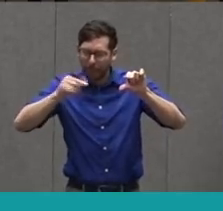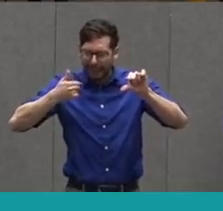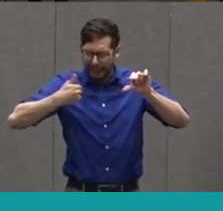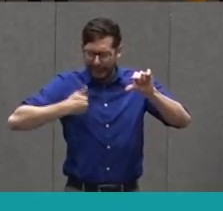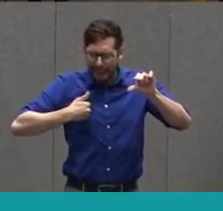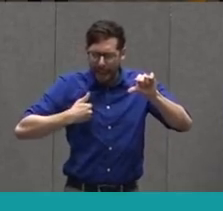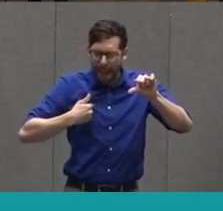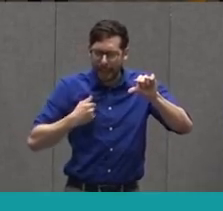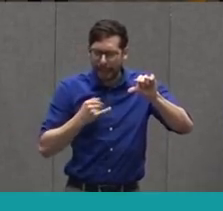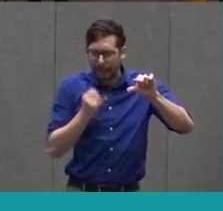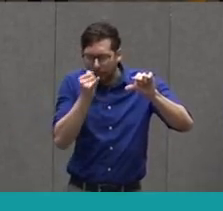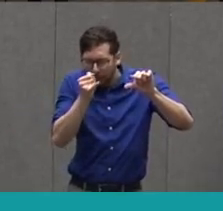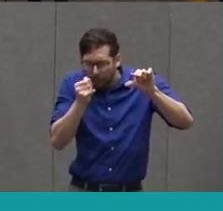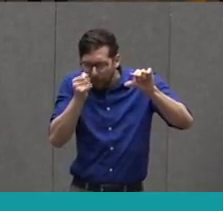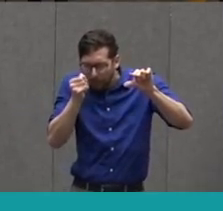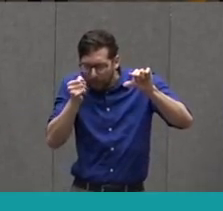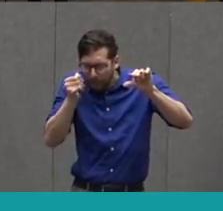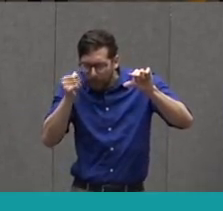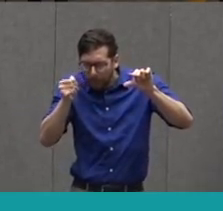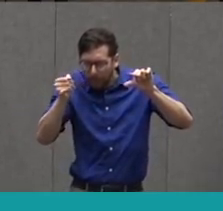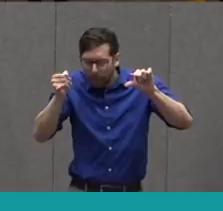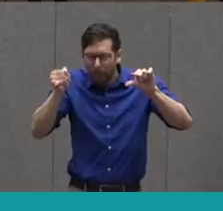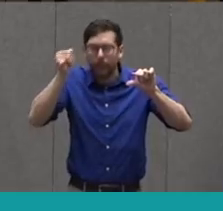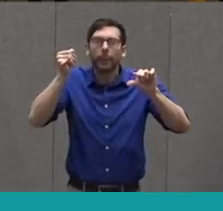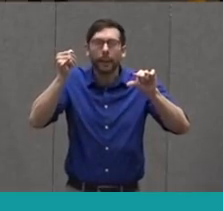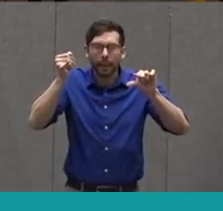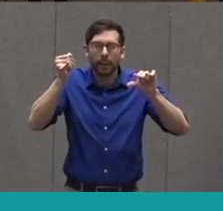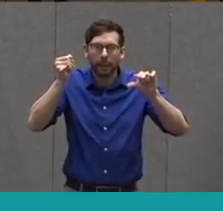cut. All of these things